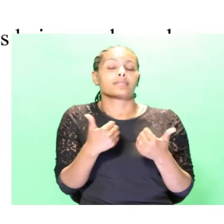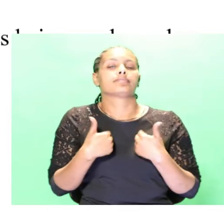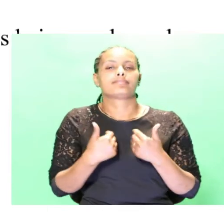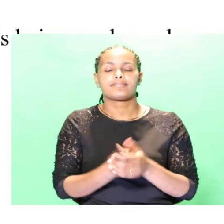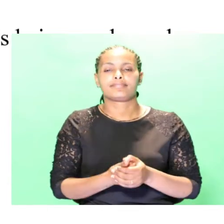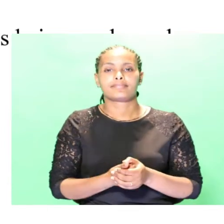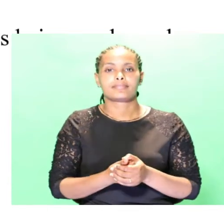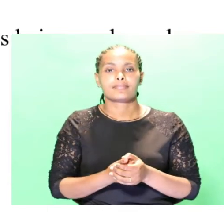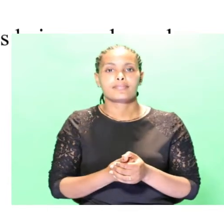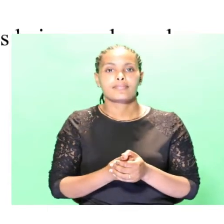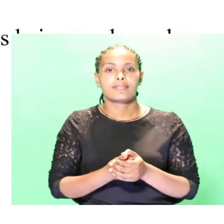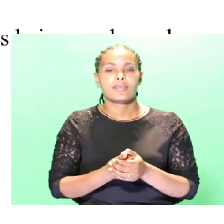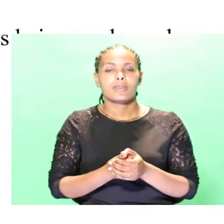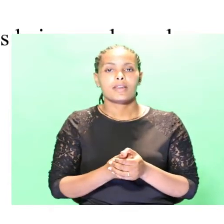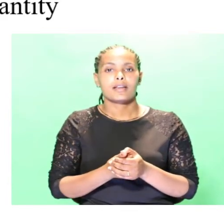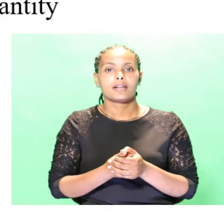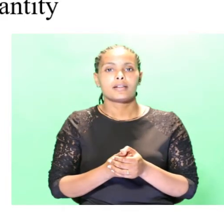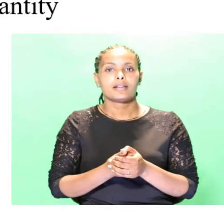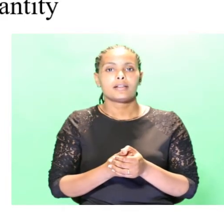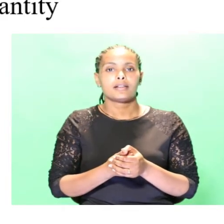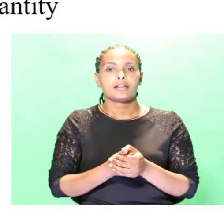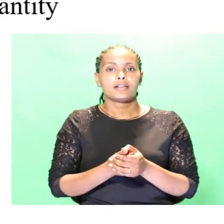uncertainty.